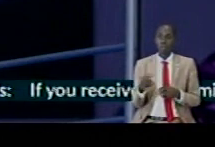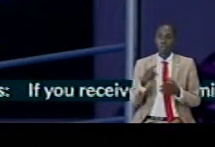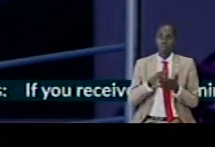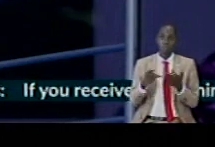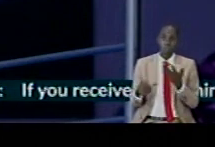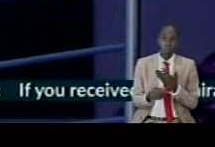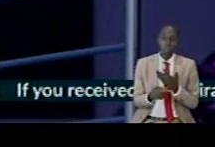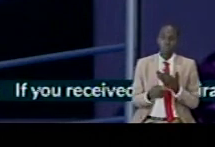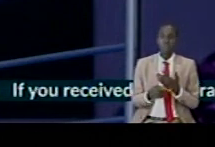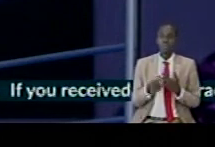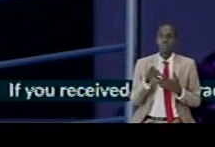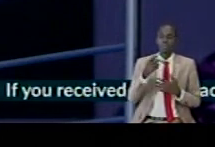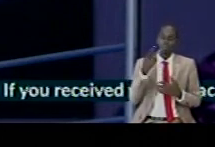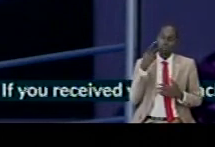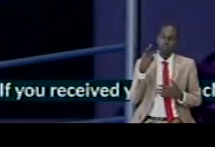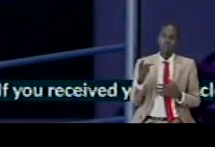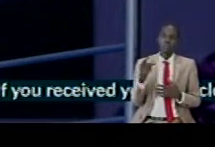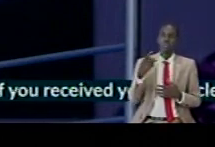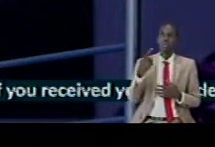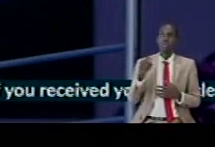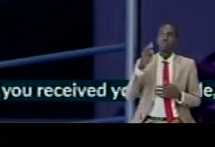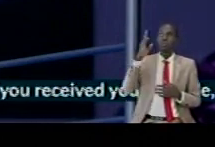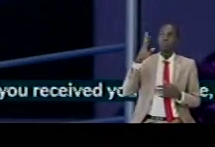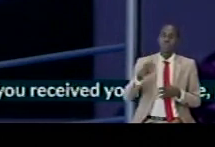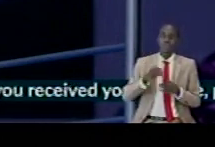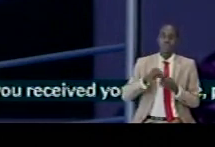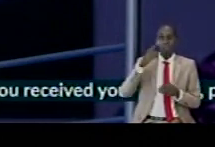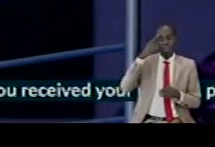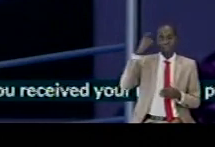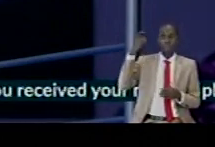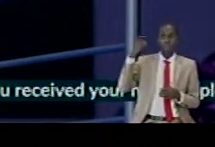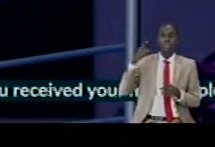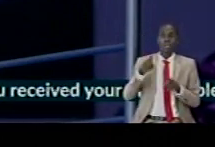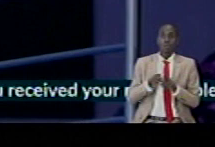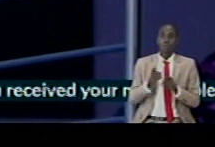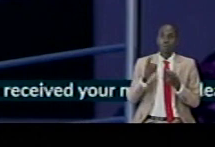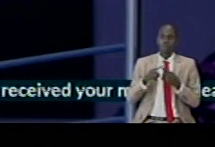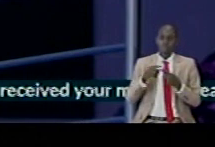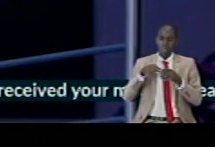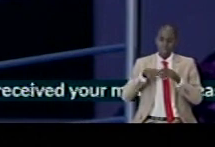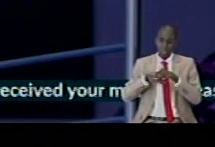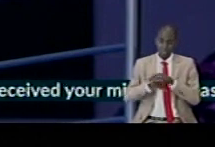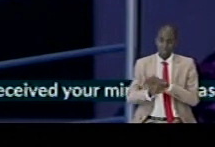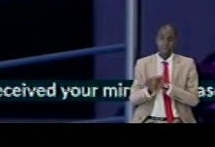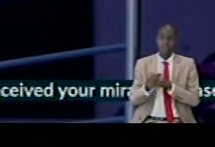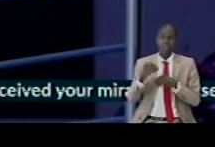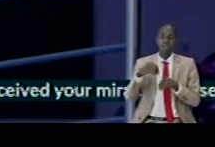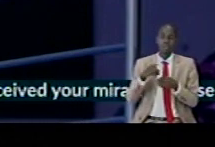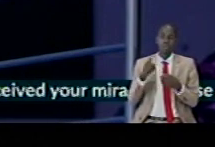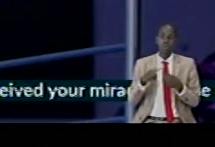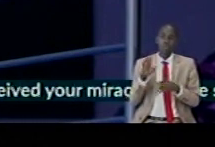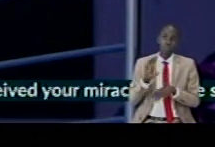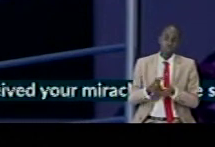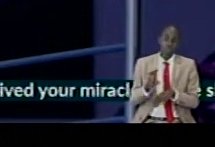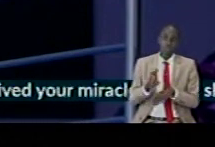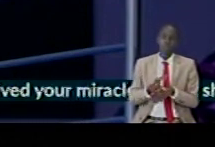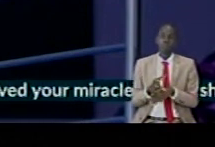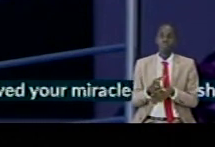on my dream. So as I was about entering the exit door of our location church there at Obatedo,